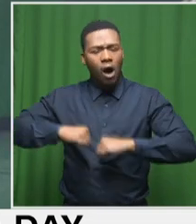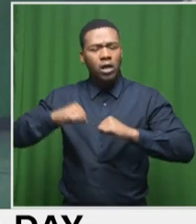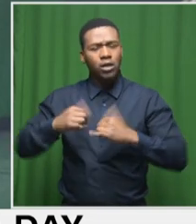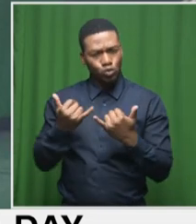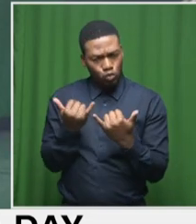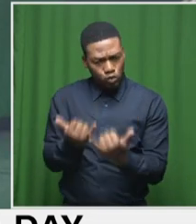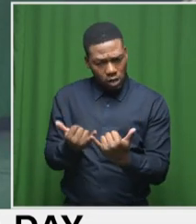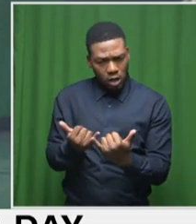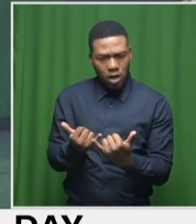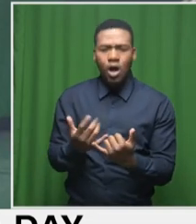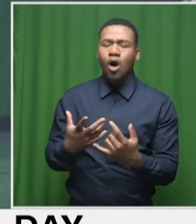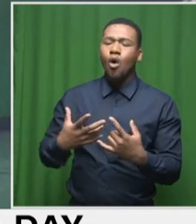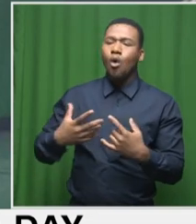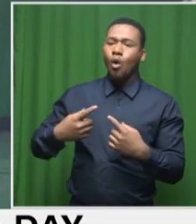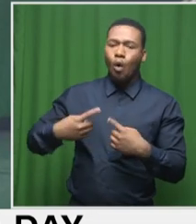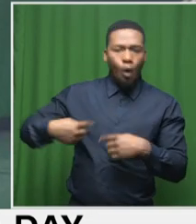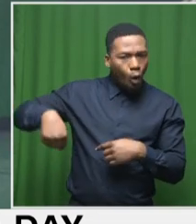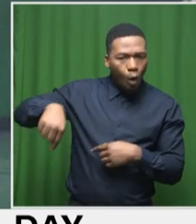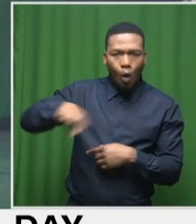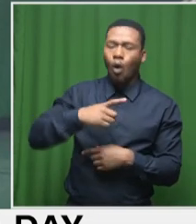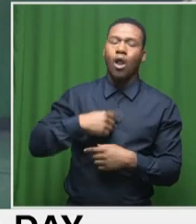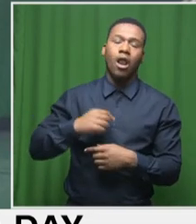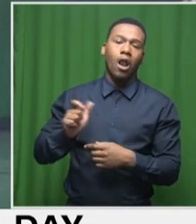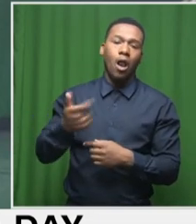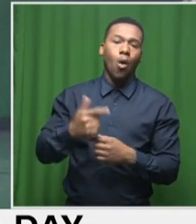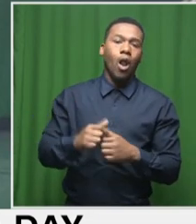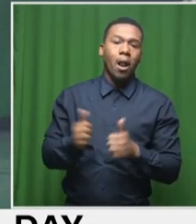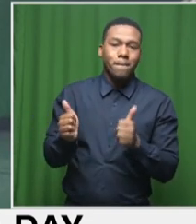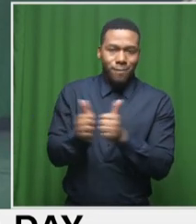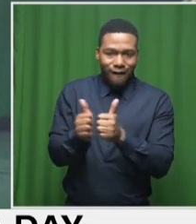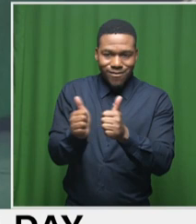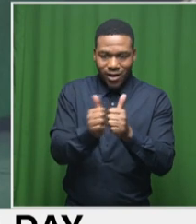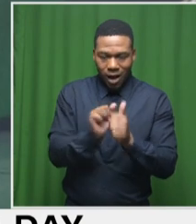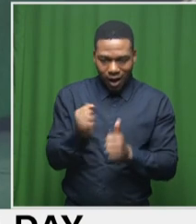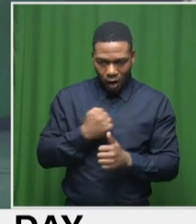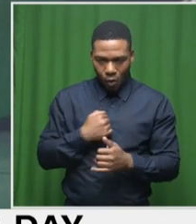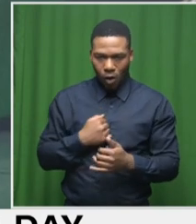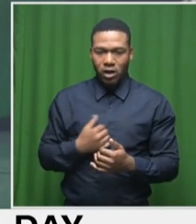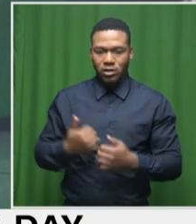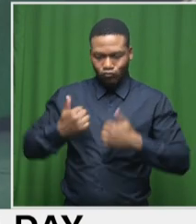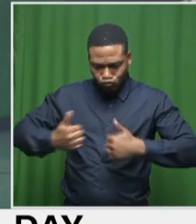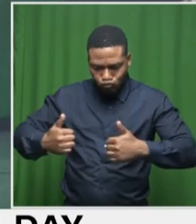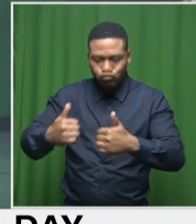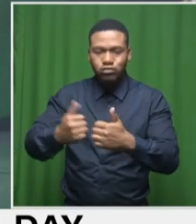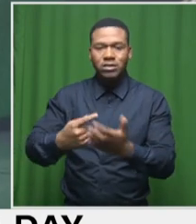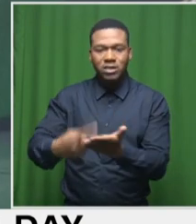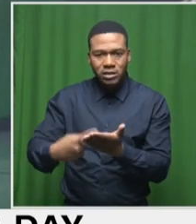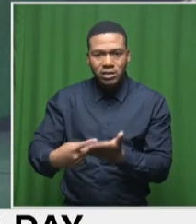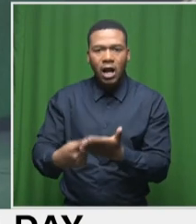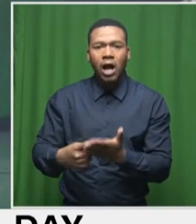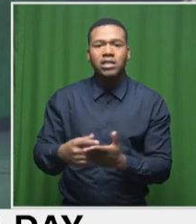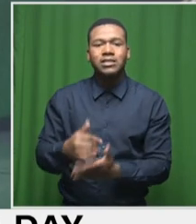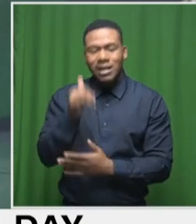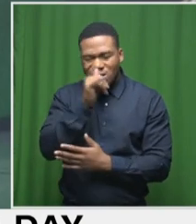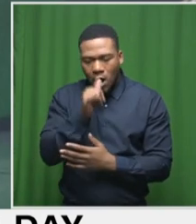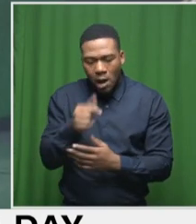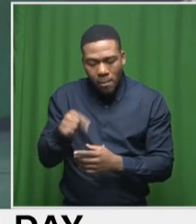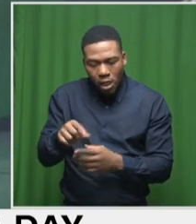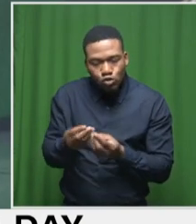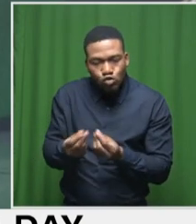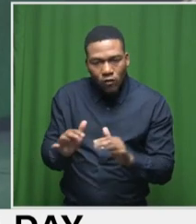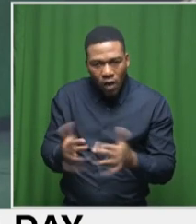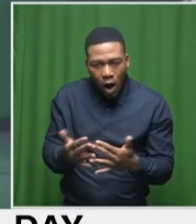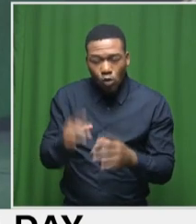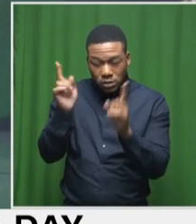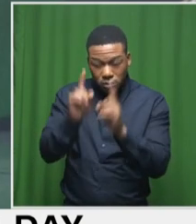the stakeholders that are here, we are in collaboration to can deal with other issues of crime, especially main crimes like